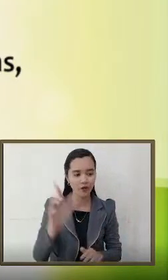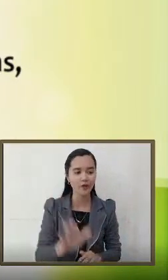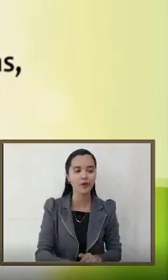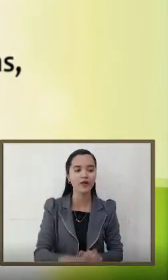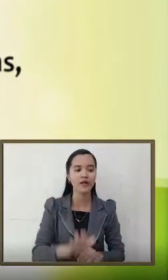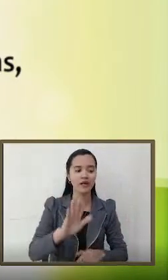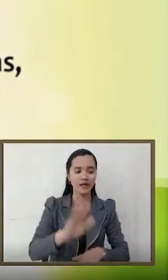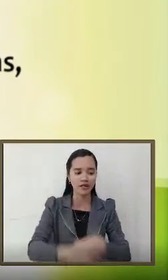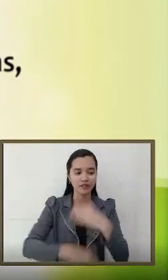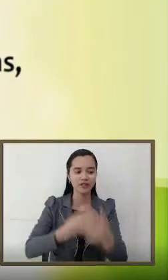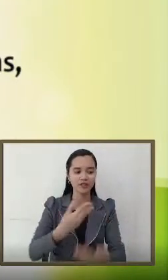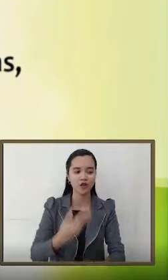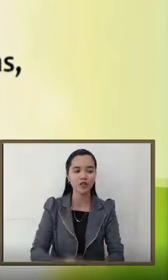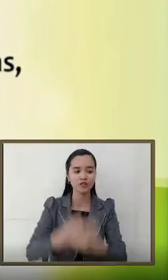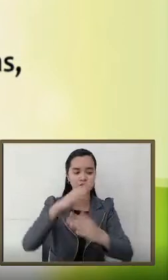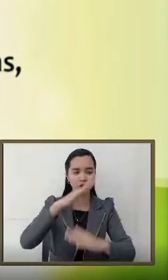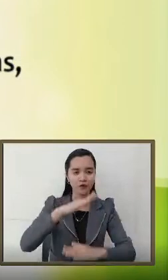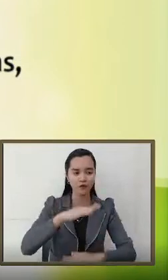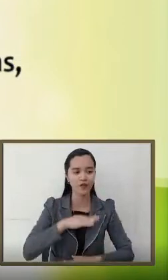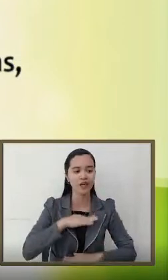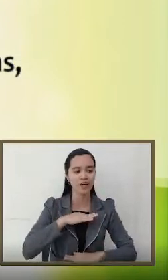Wonderful grace, all